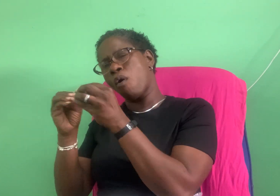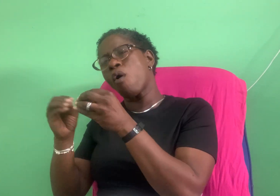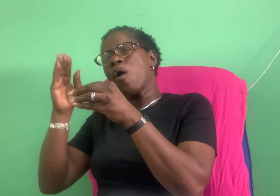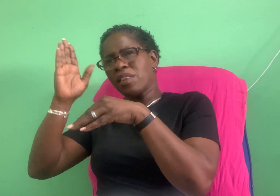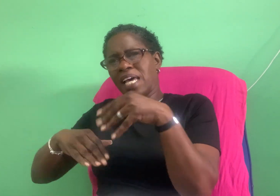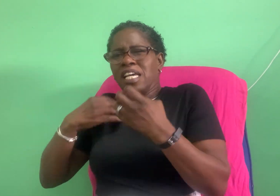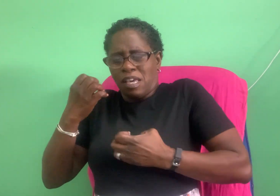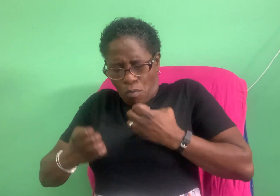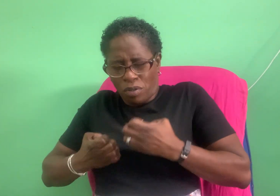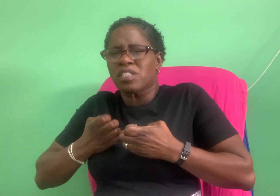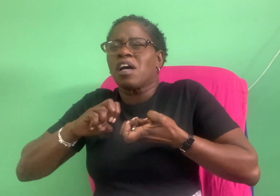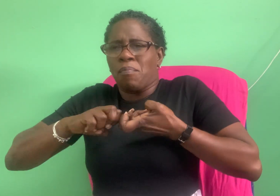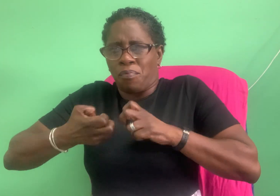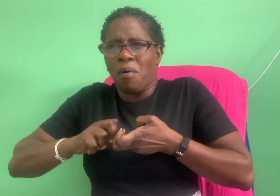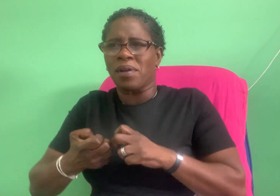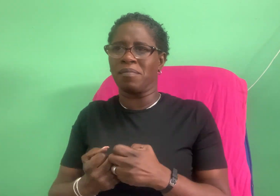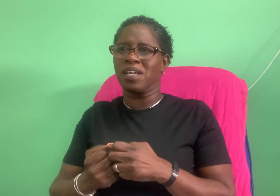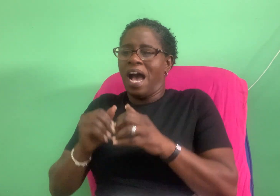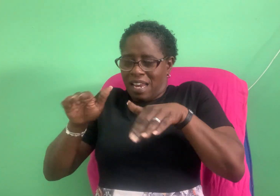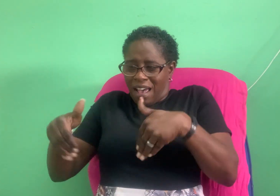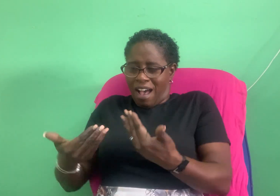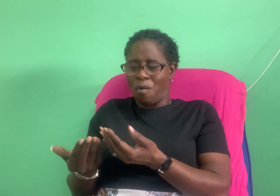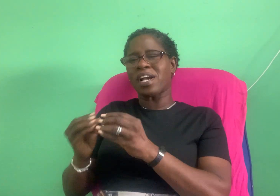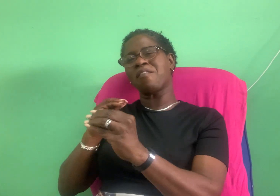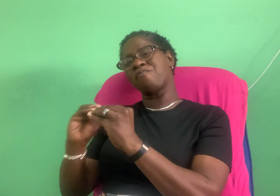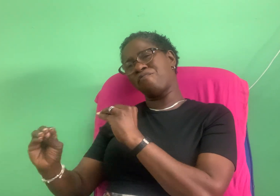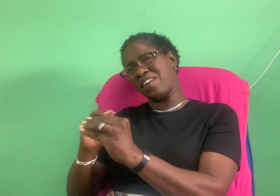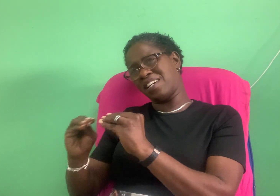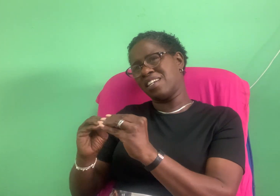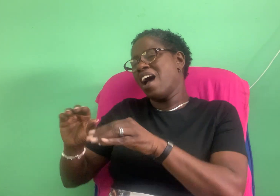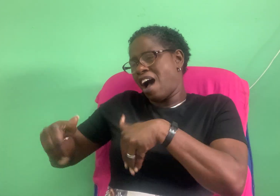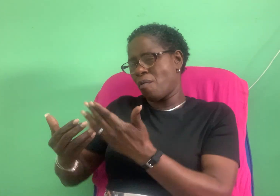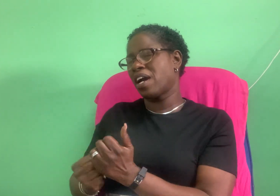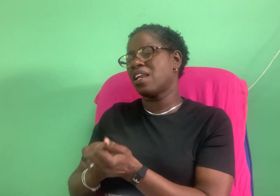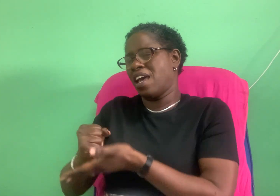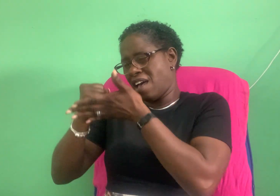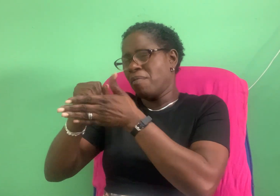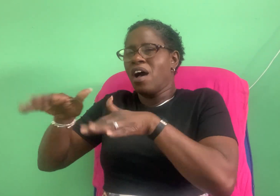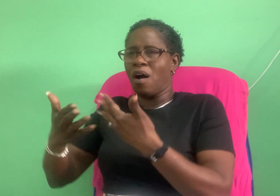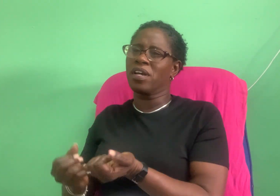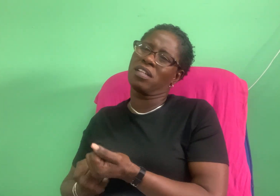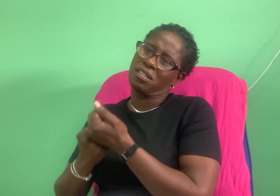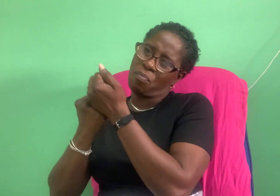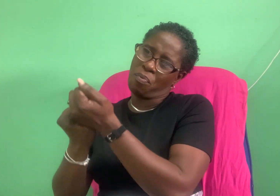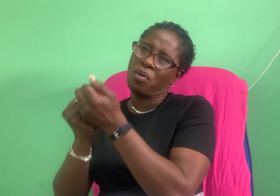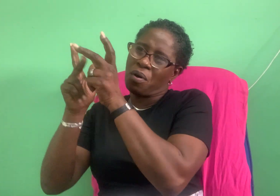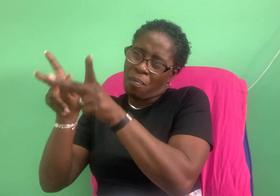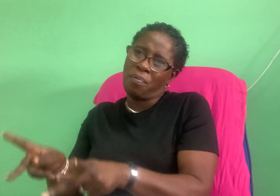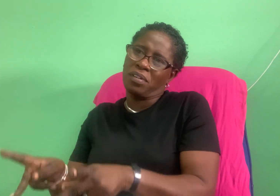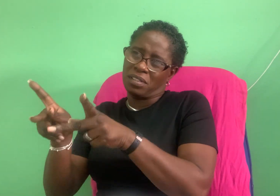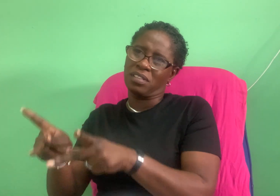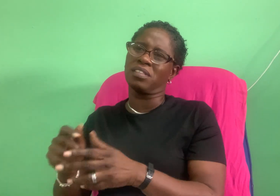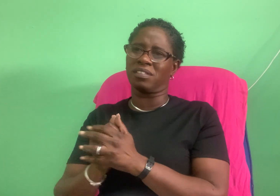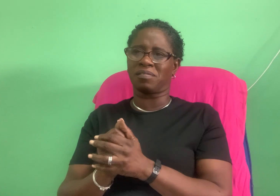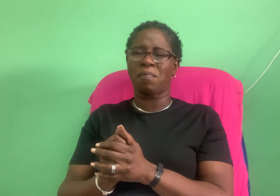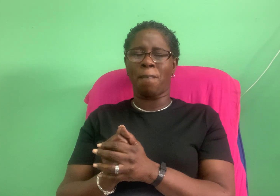trauma oftentimes, and we need to be creative in how we engage with clients and the questions we ask and the avenues, we're walking alongside of them to